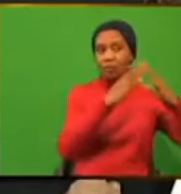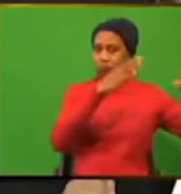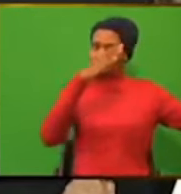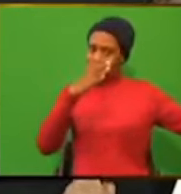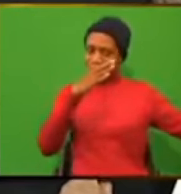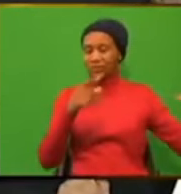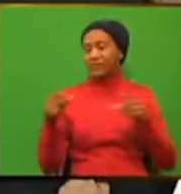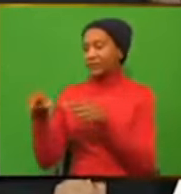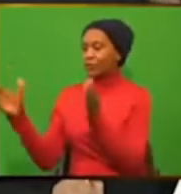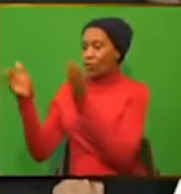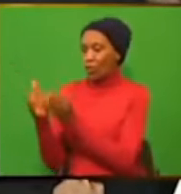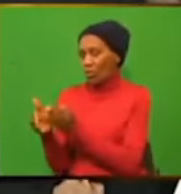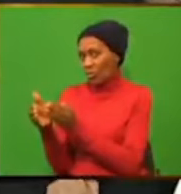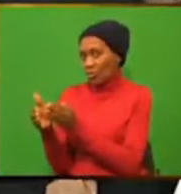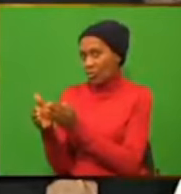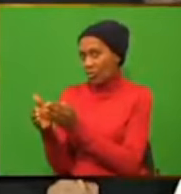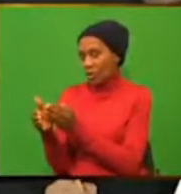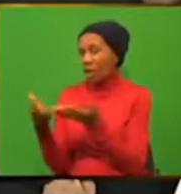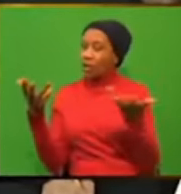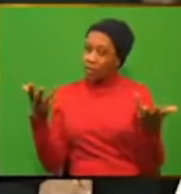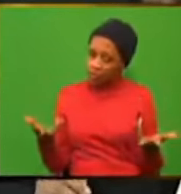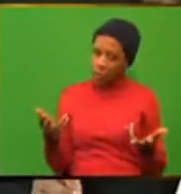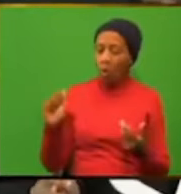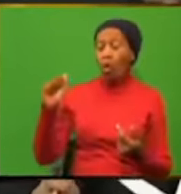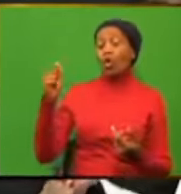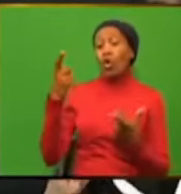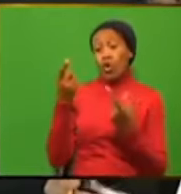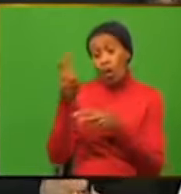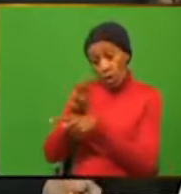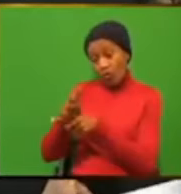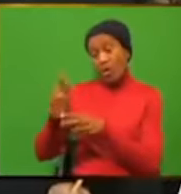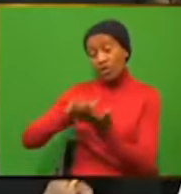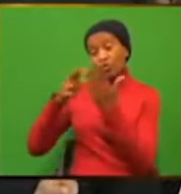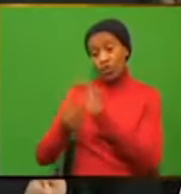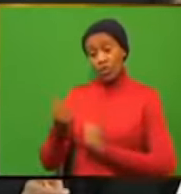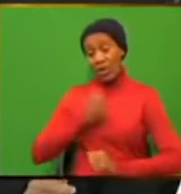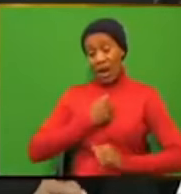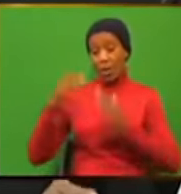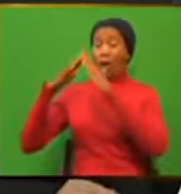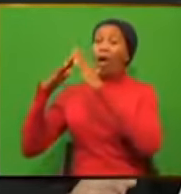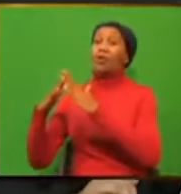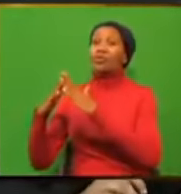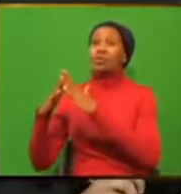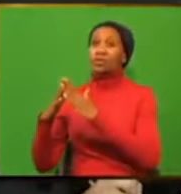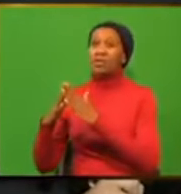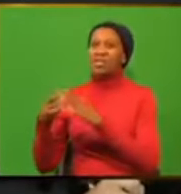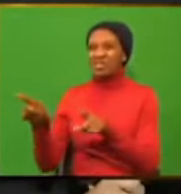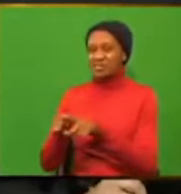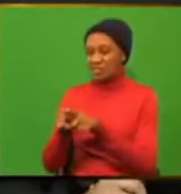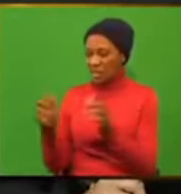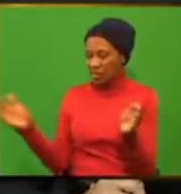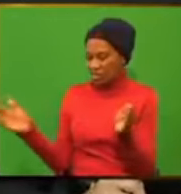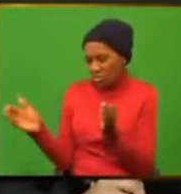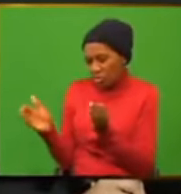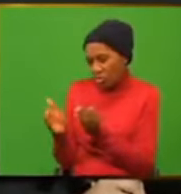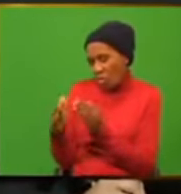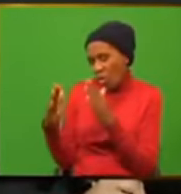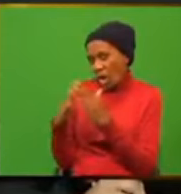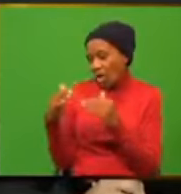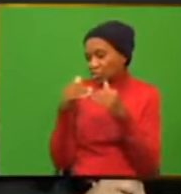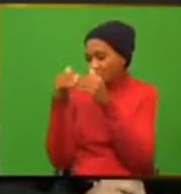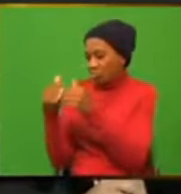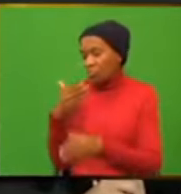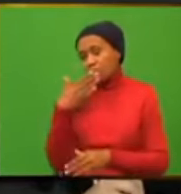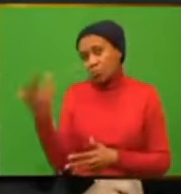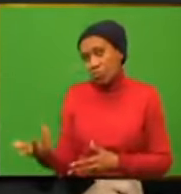rest, diluted the oversight role, and reduced our House to little more than a rubber stamp. That